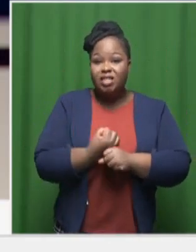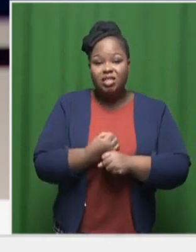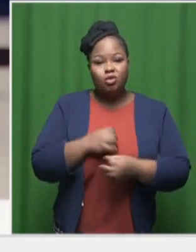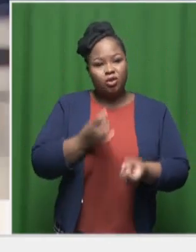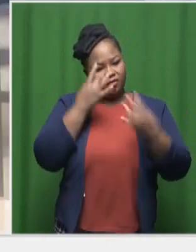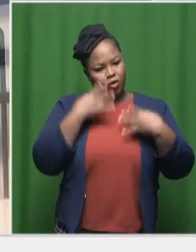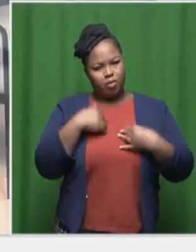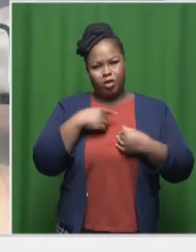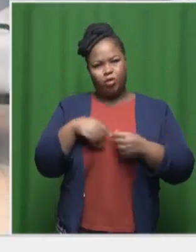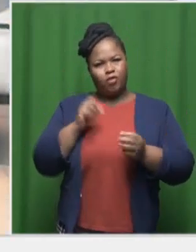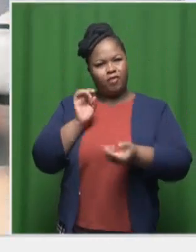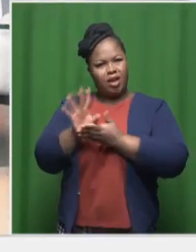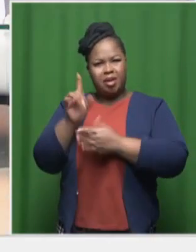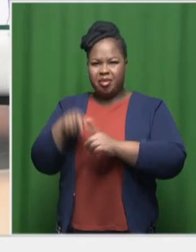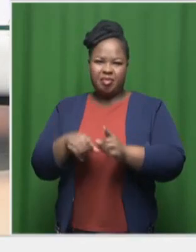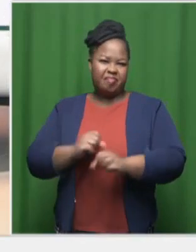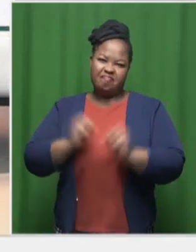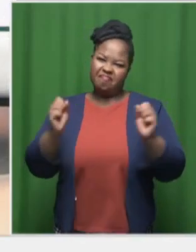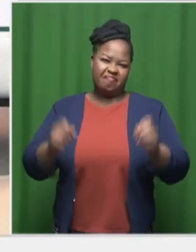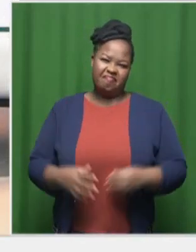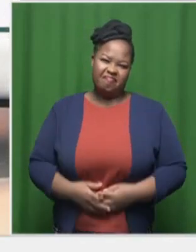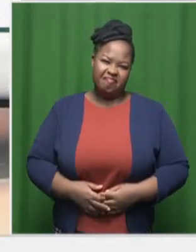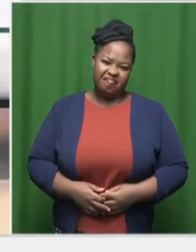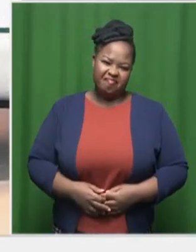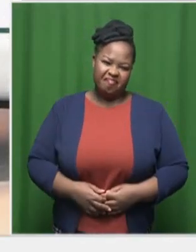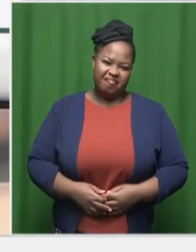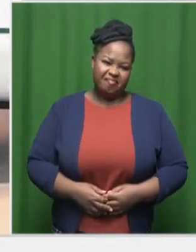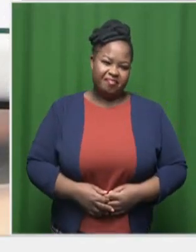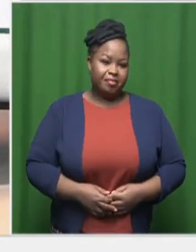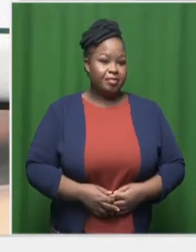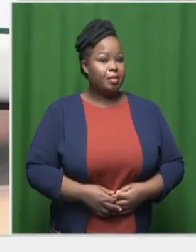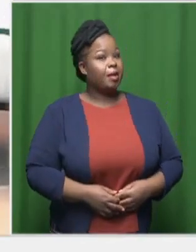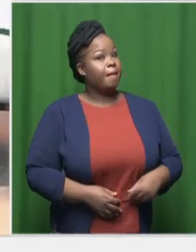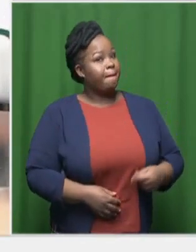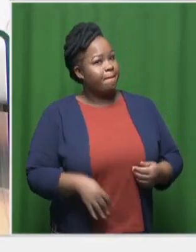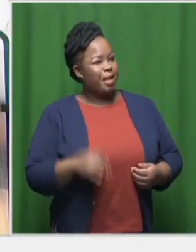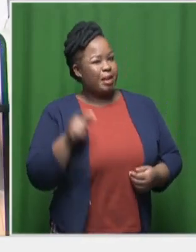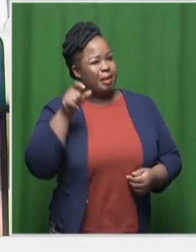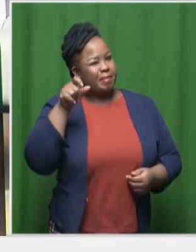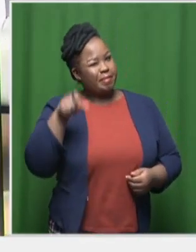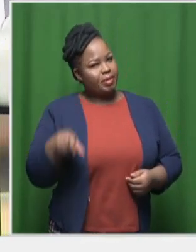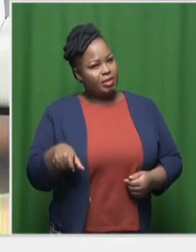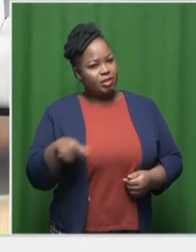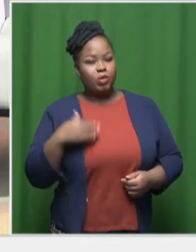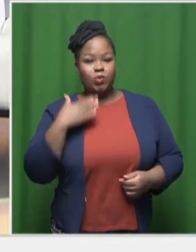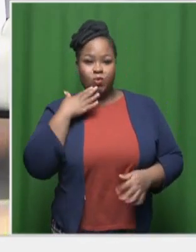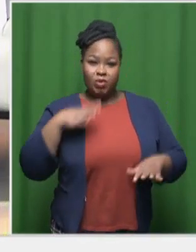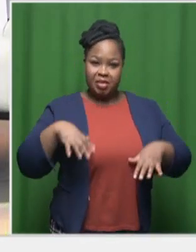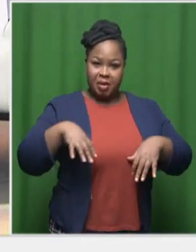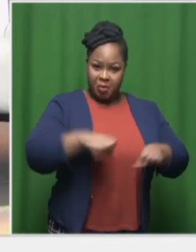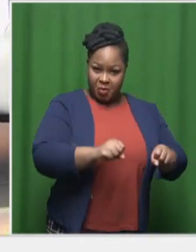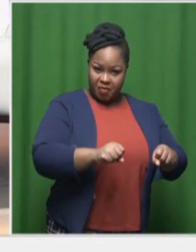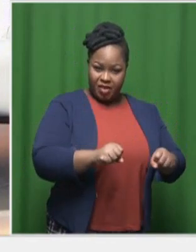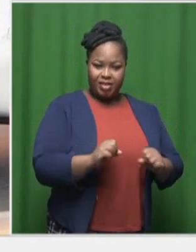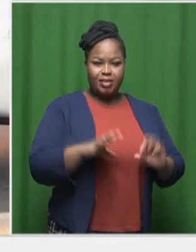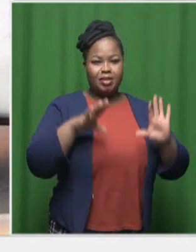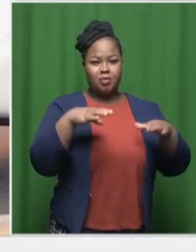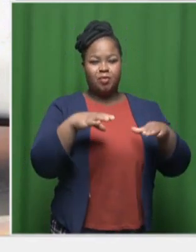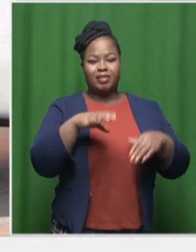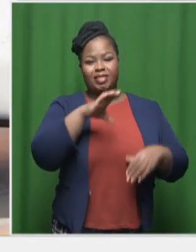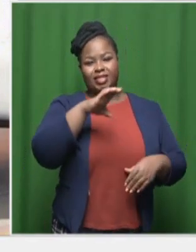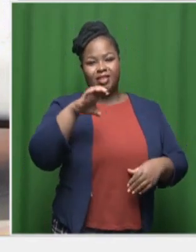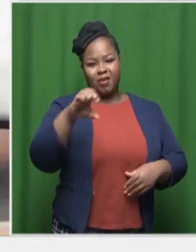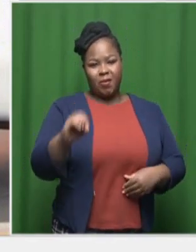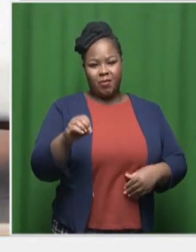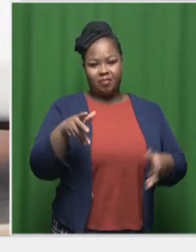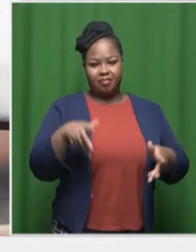anyone. Letter to whoever takes over as the group CEO of the